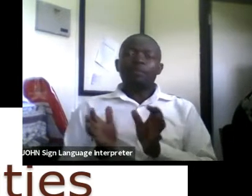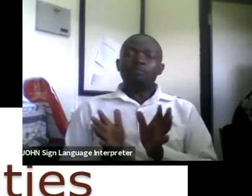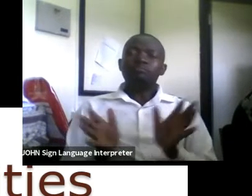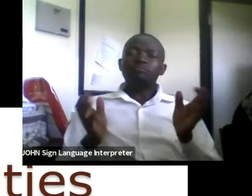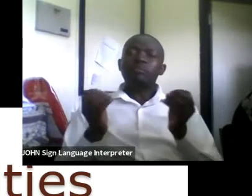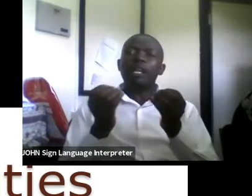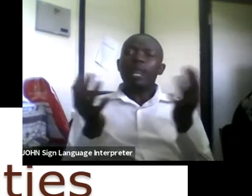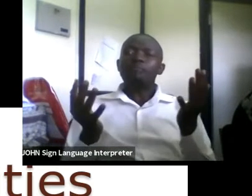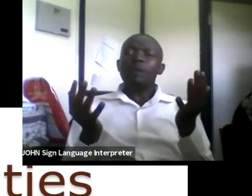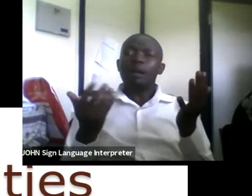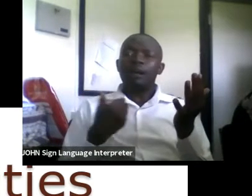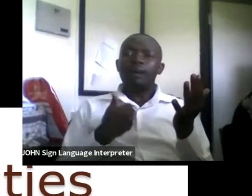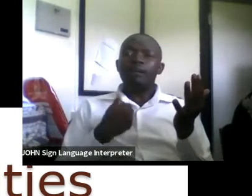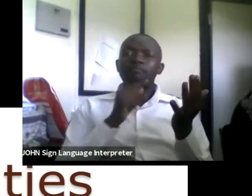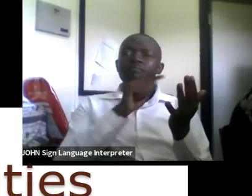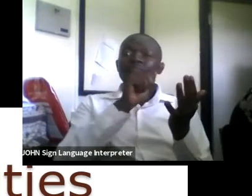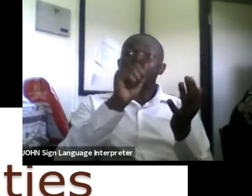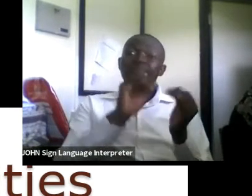in institutions.